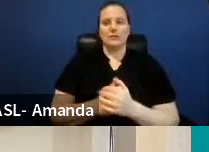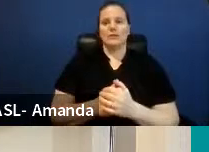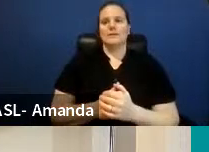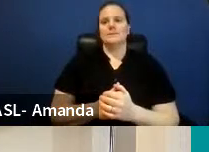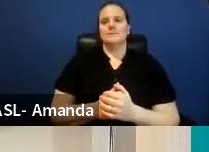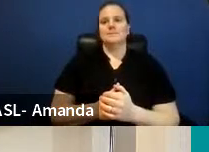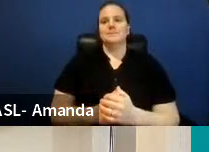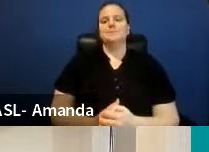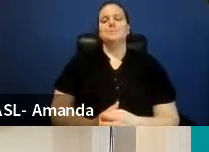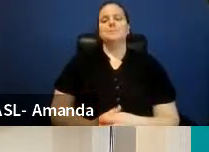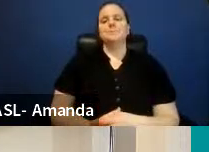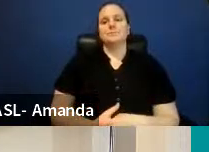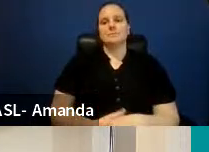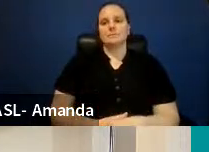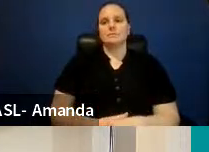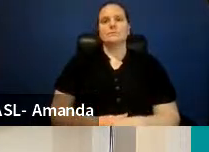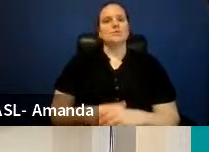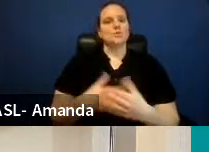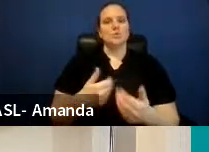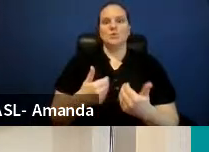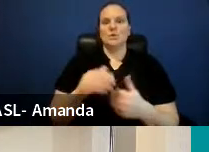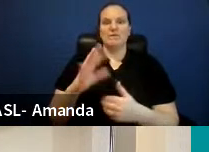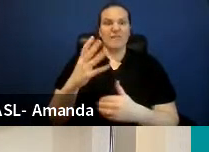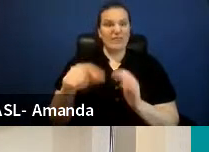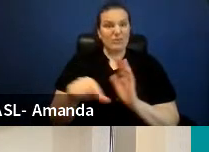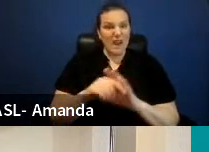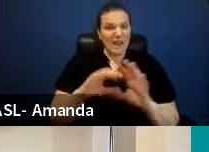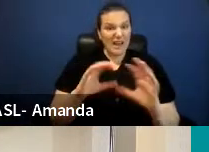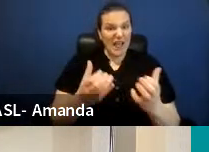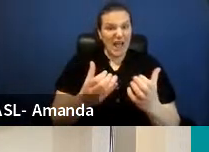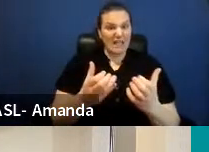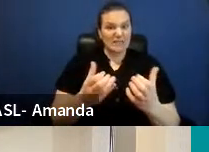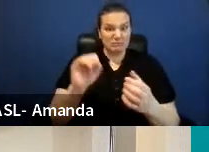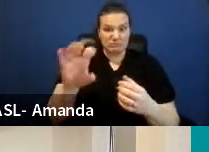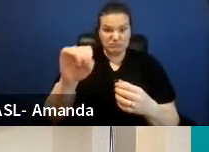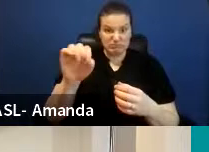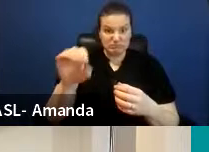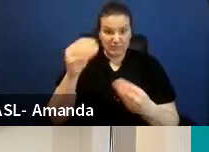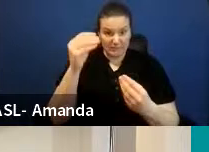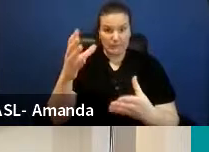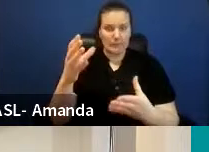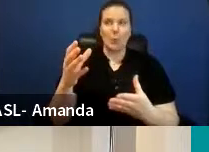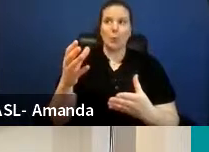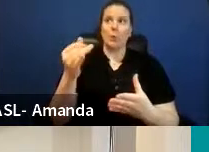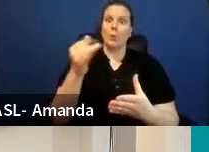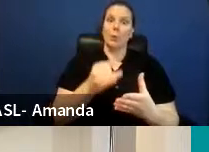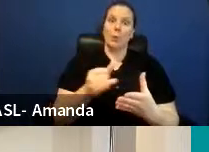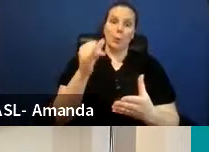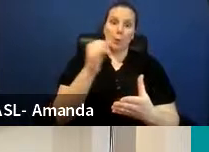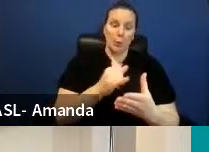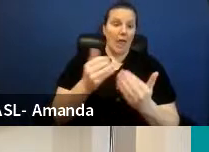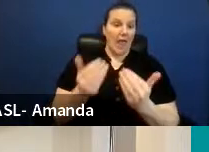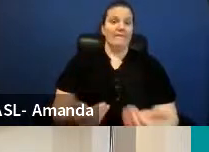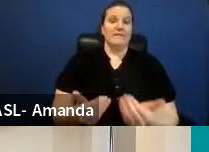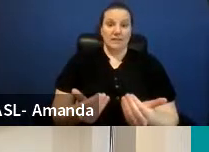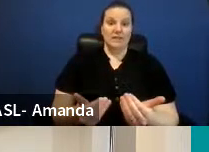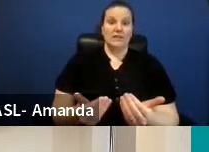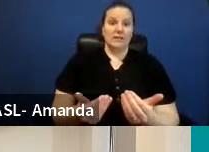that's pretty heady stuff for a 5th grade class, but really great that they're thinking that